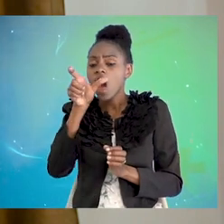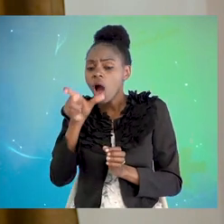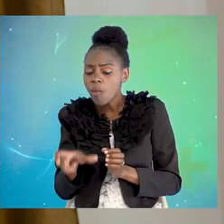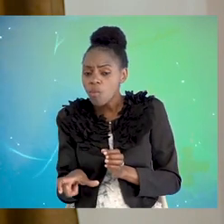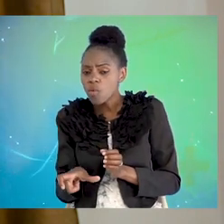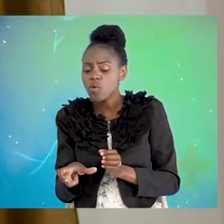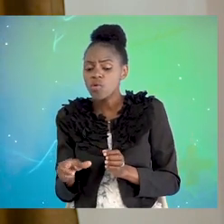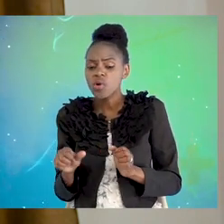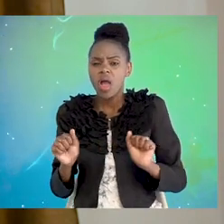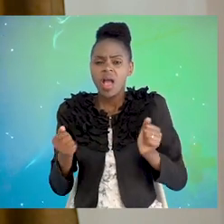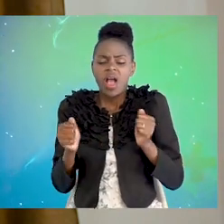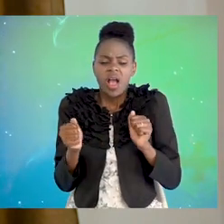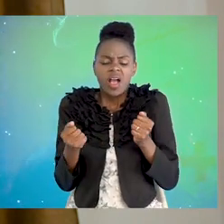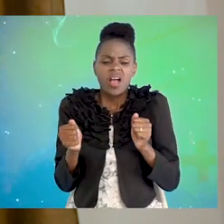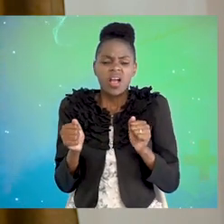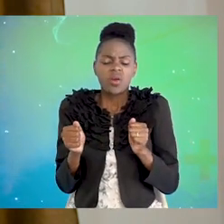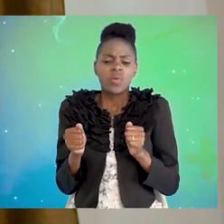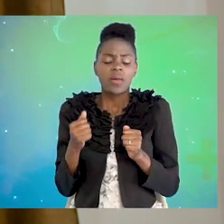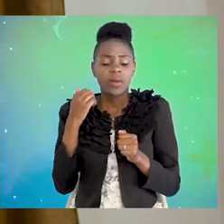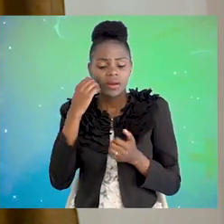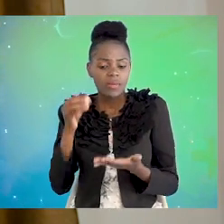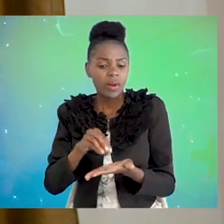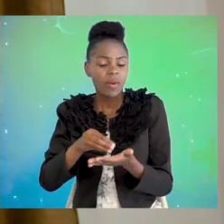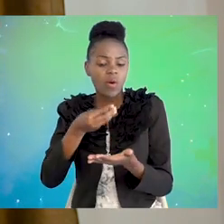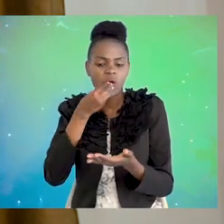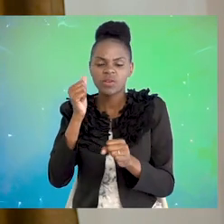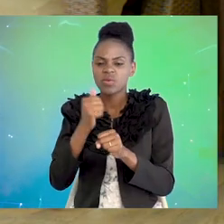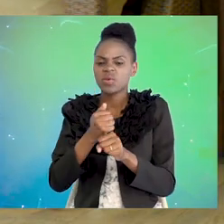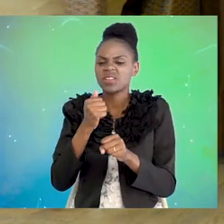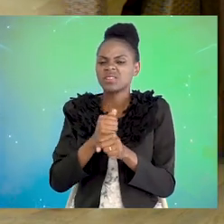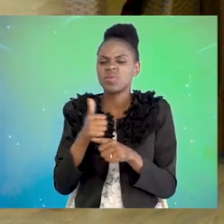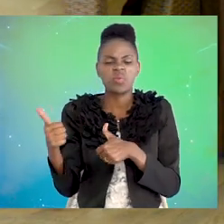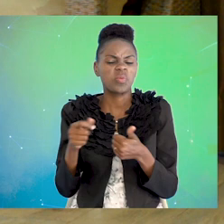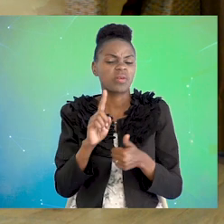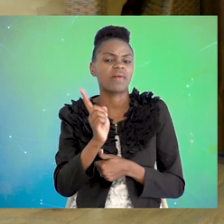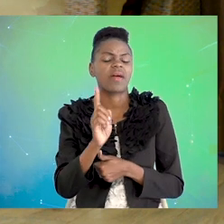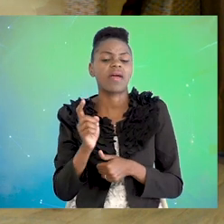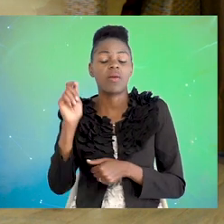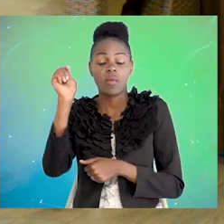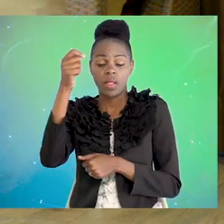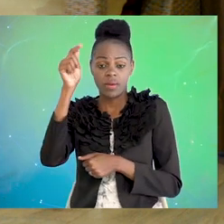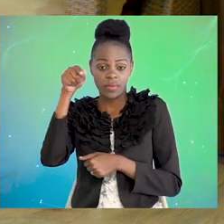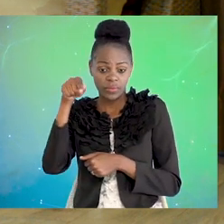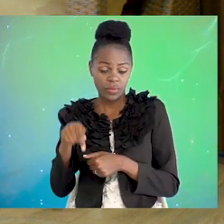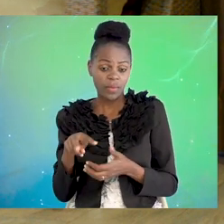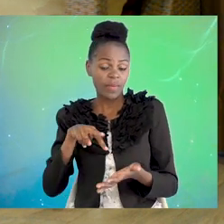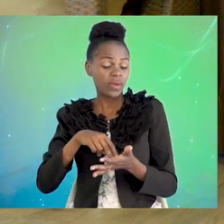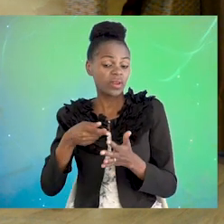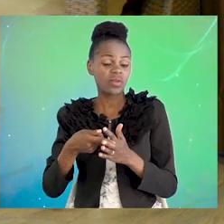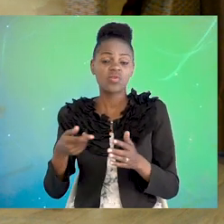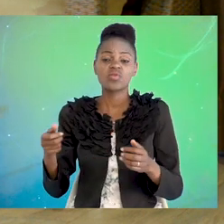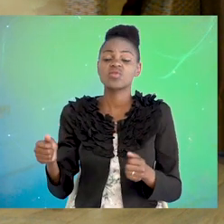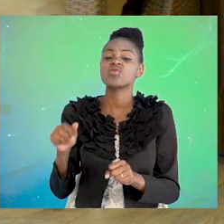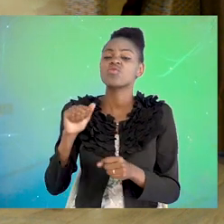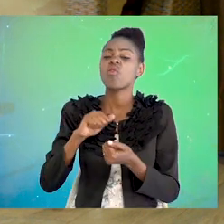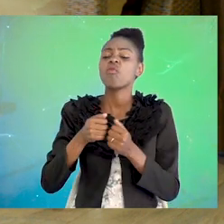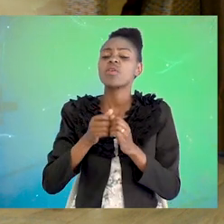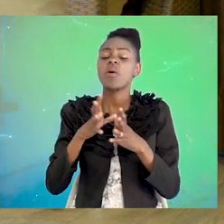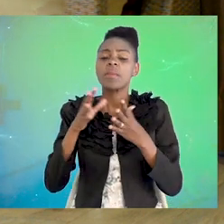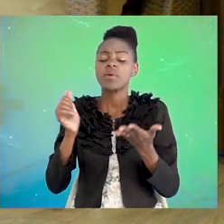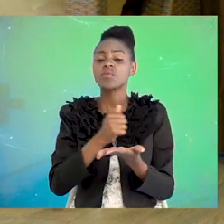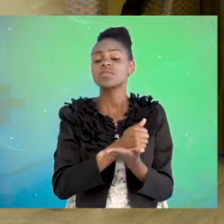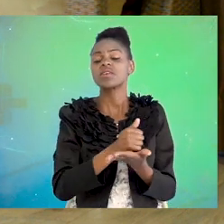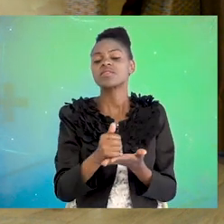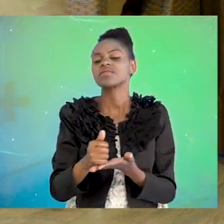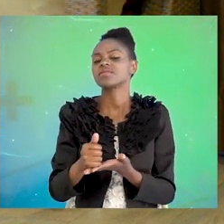are resistant to the common antibiotics that we have here in Malawi. So that means it's difficult to treat.